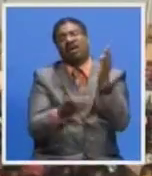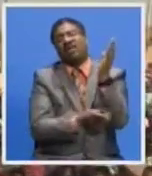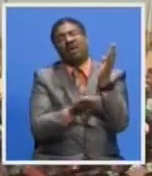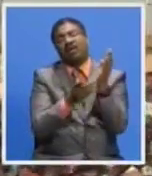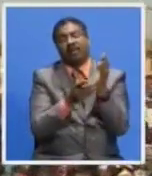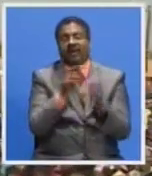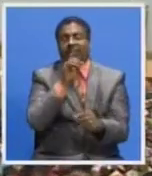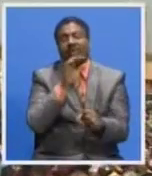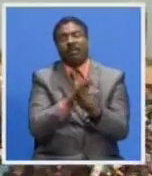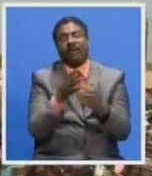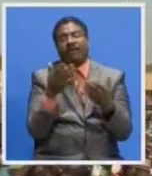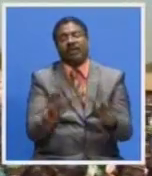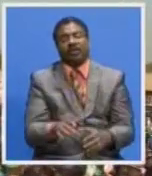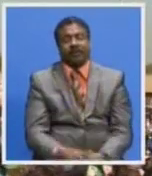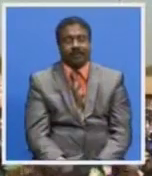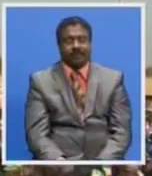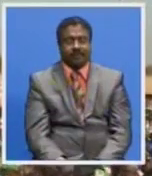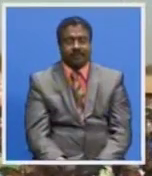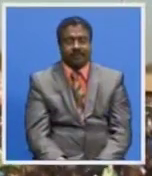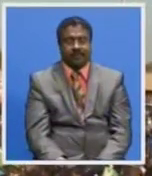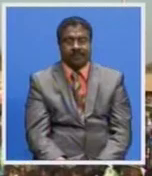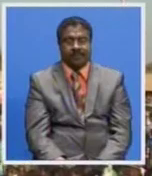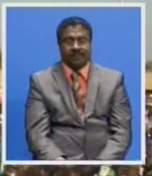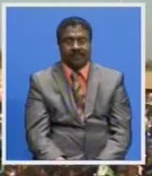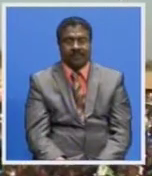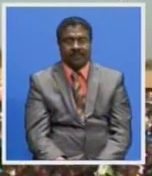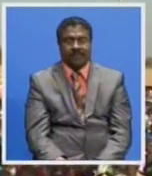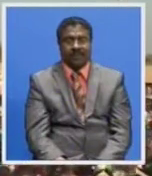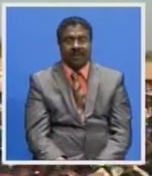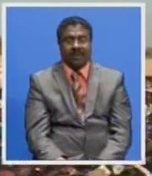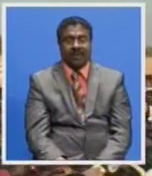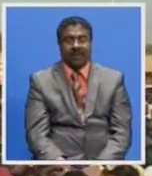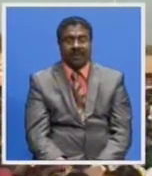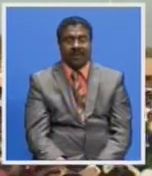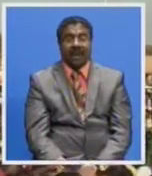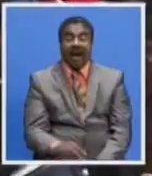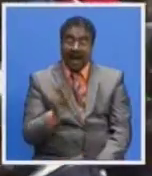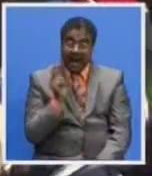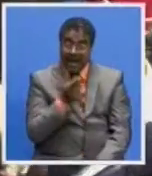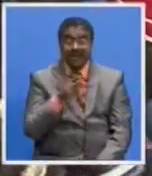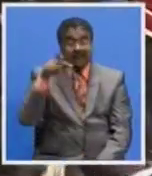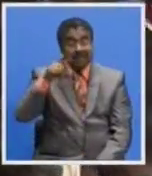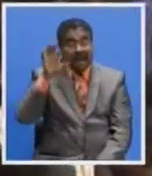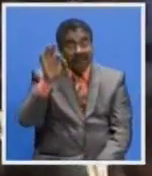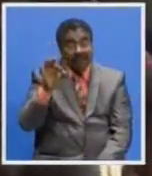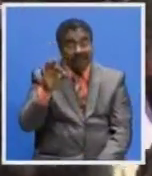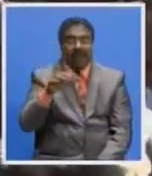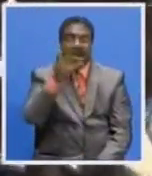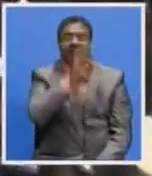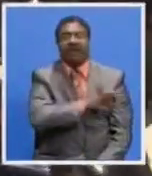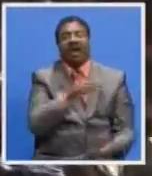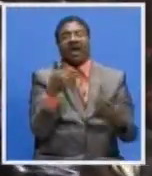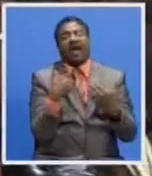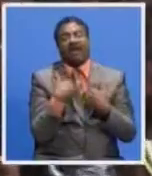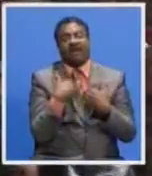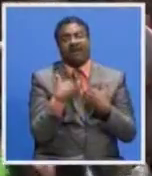We have adopted candidates from outside Katuba. So us, as PF, we have an advantage because we have